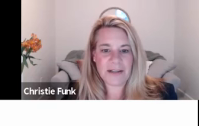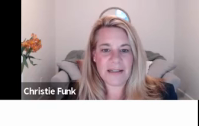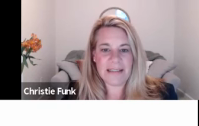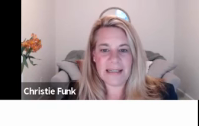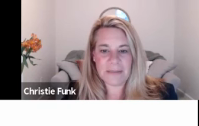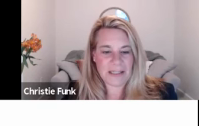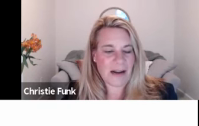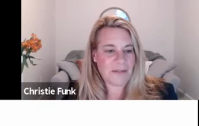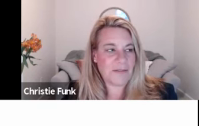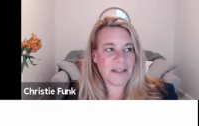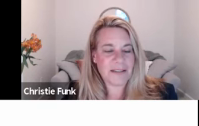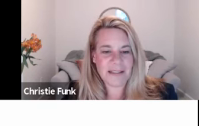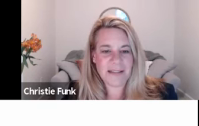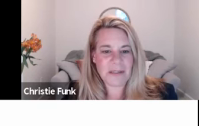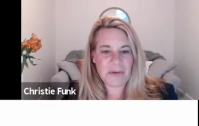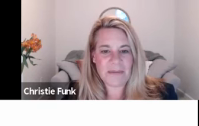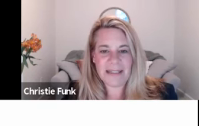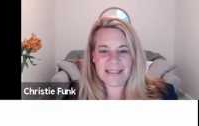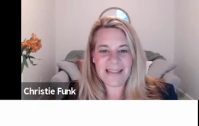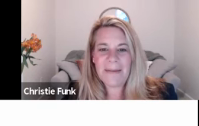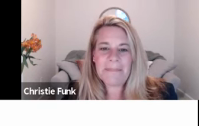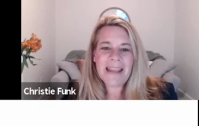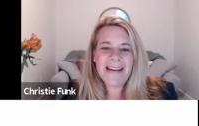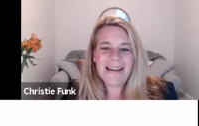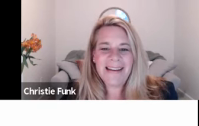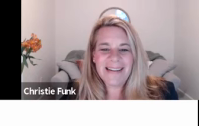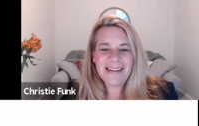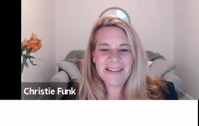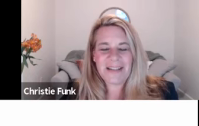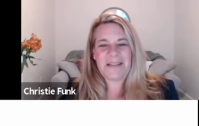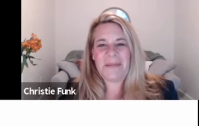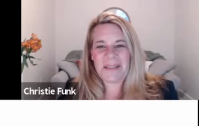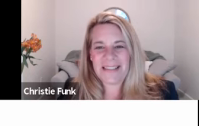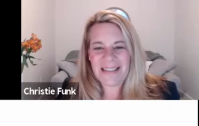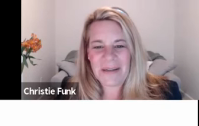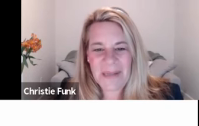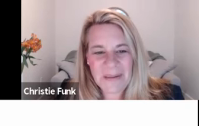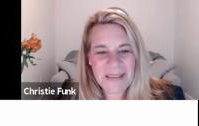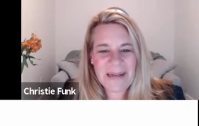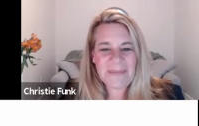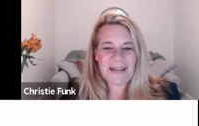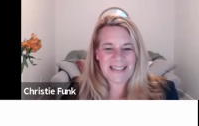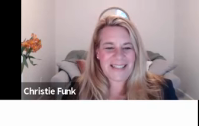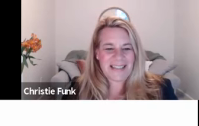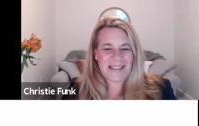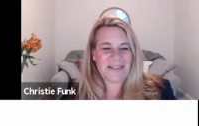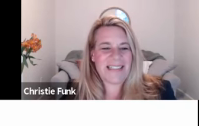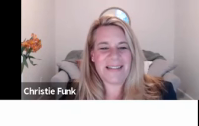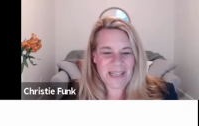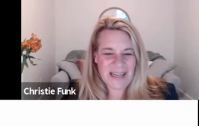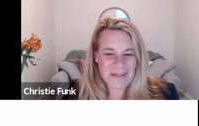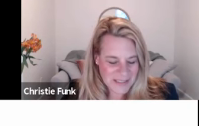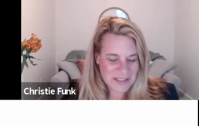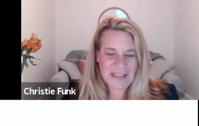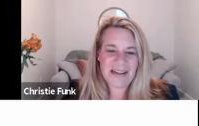engineering directorates, and spacecraft and vehicle systems departments. She doesn't know I put this in here, but I looked it up. She is a